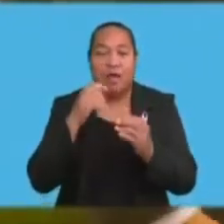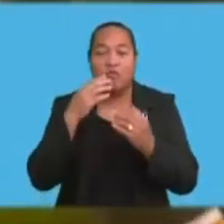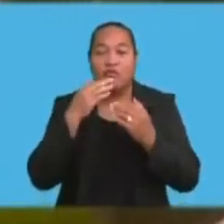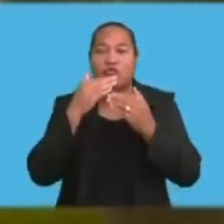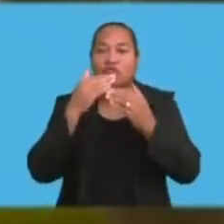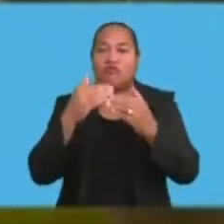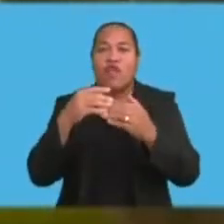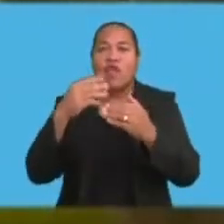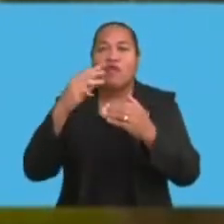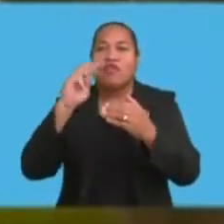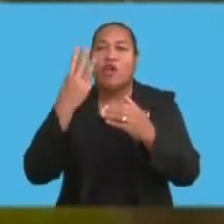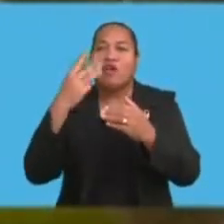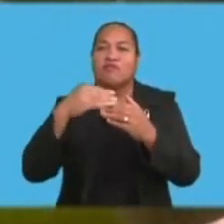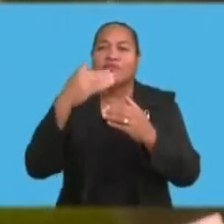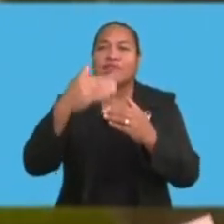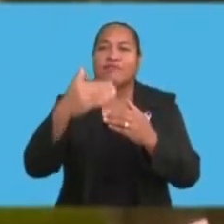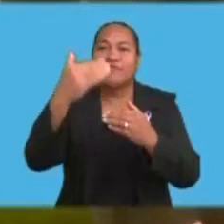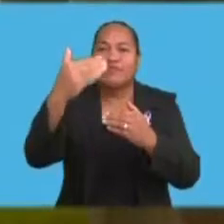Sorry.